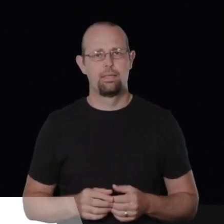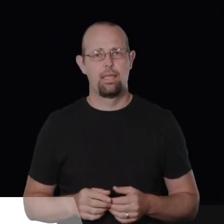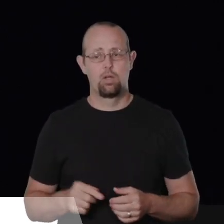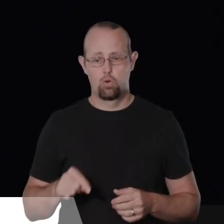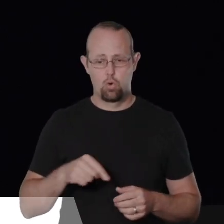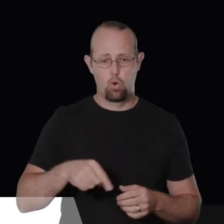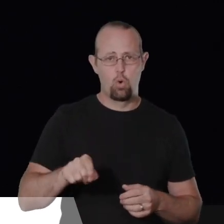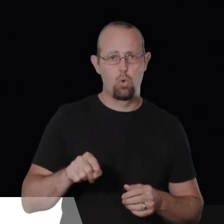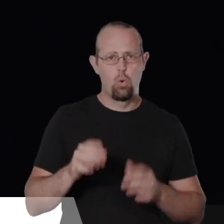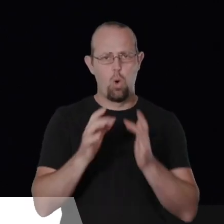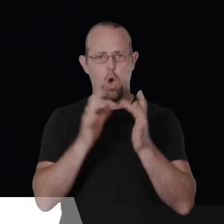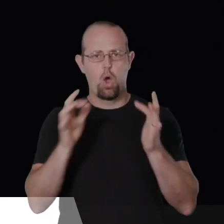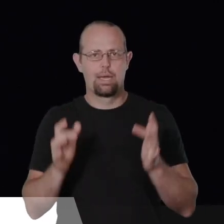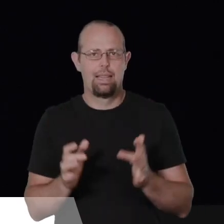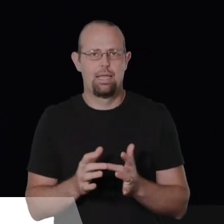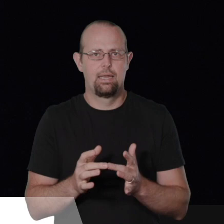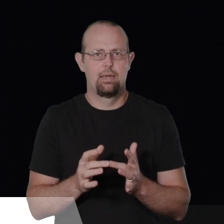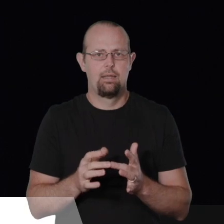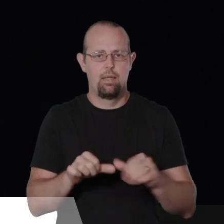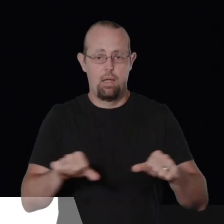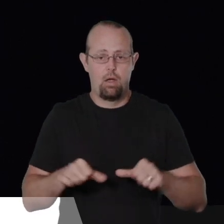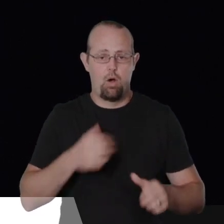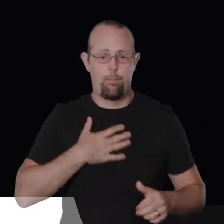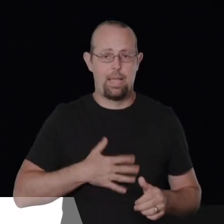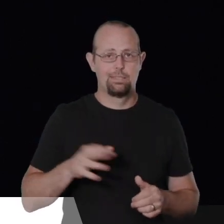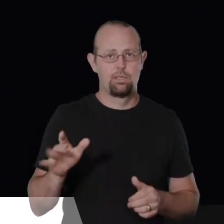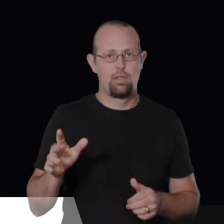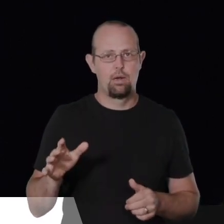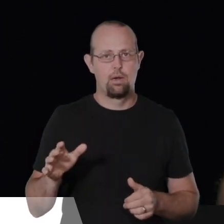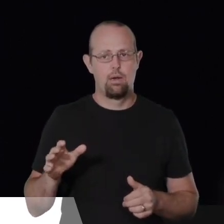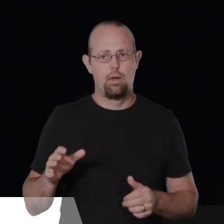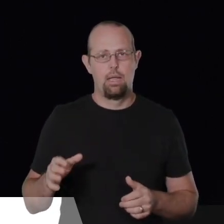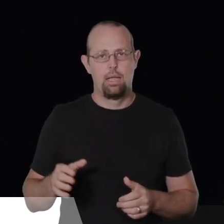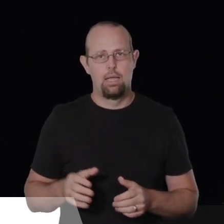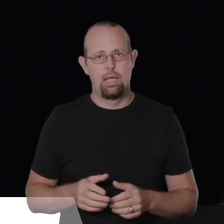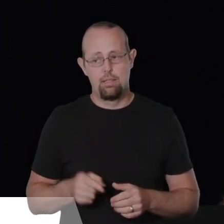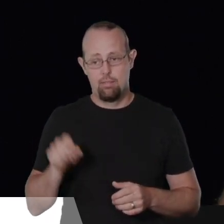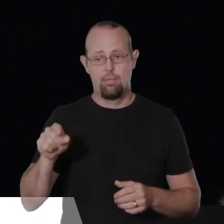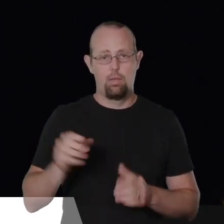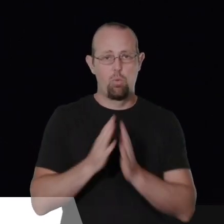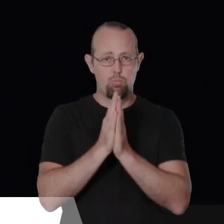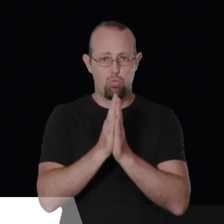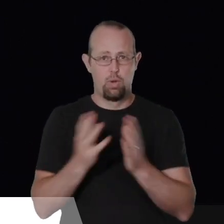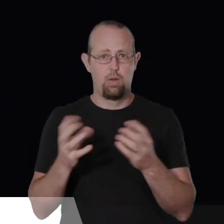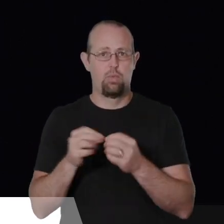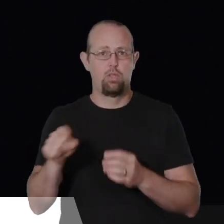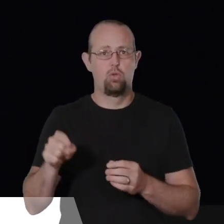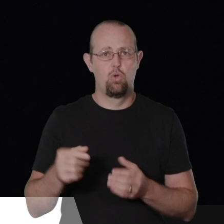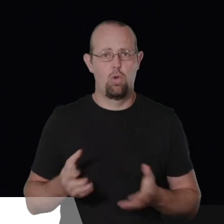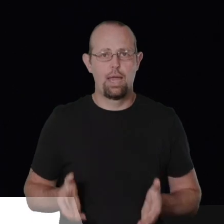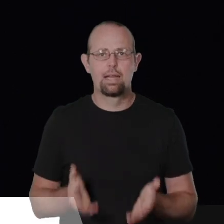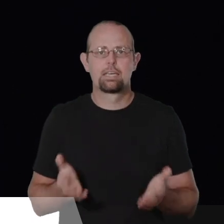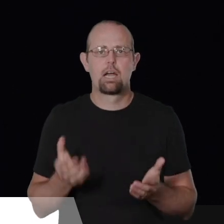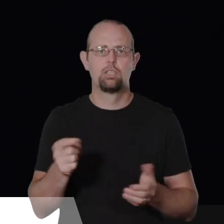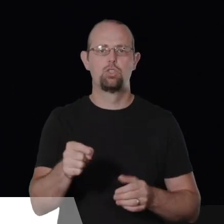online. Our hosts and pastors are there. And let them talk to you. Let them pray with you. Let them encourage you. And then give